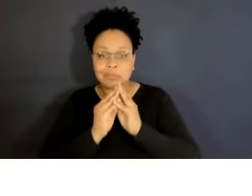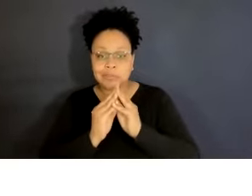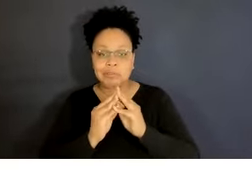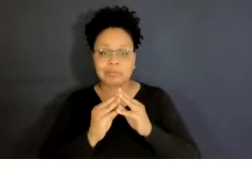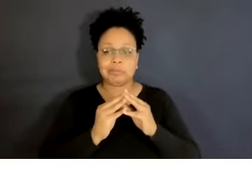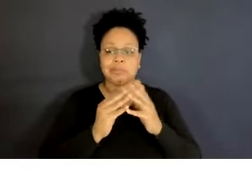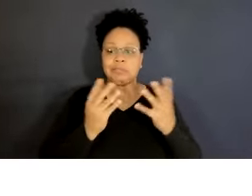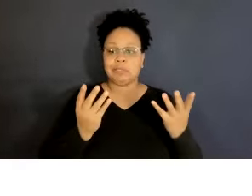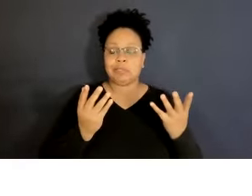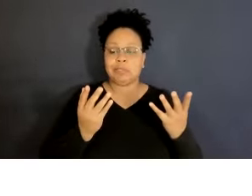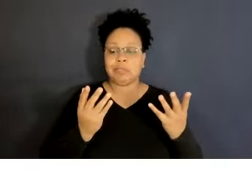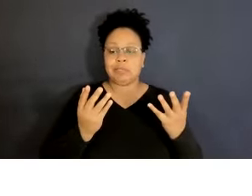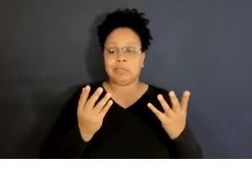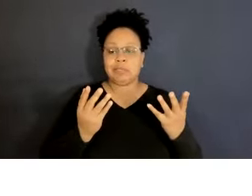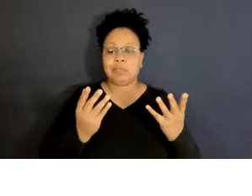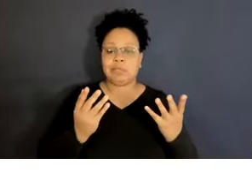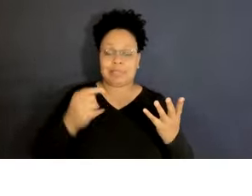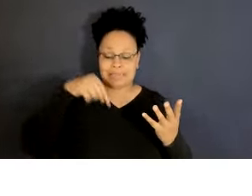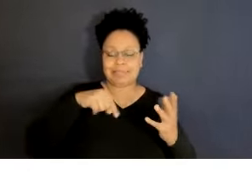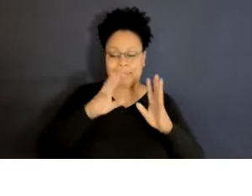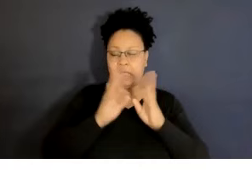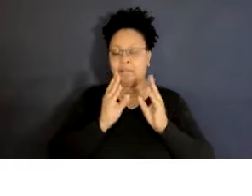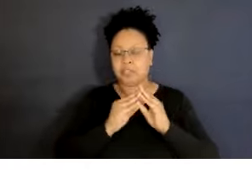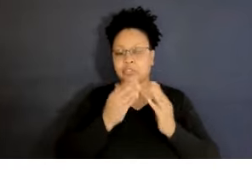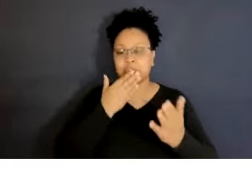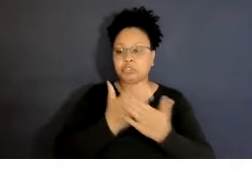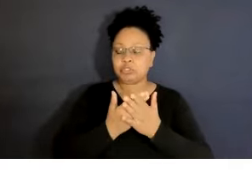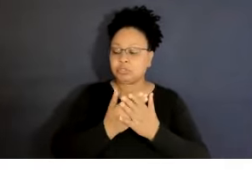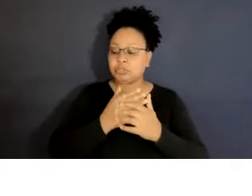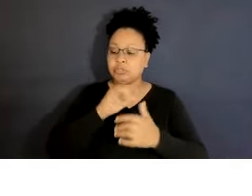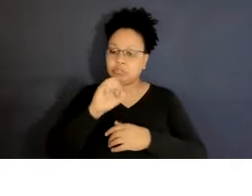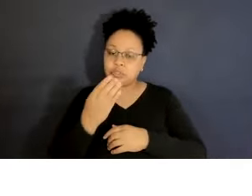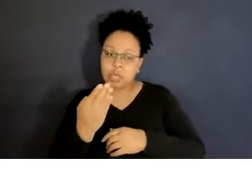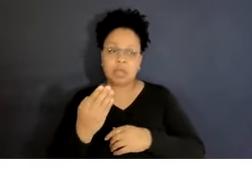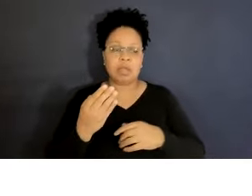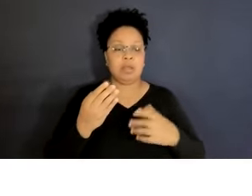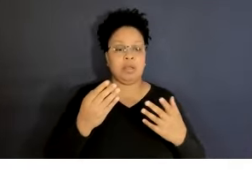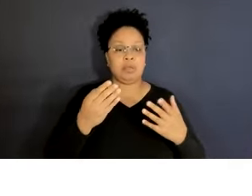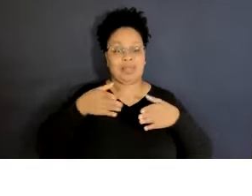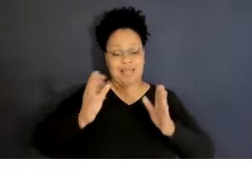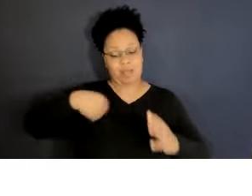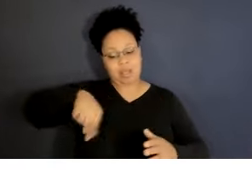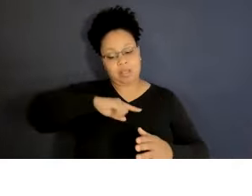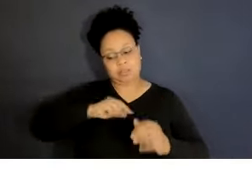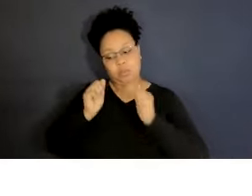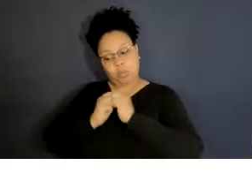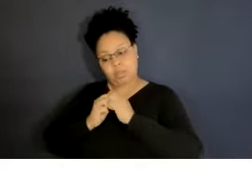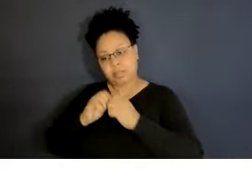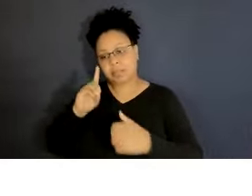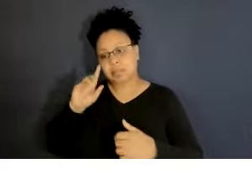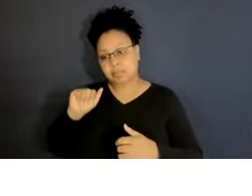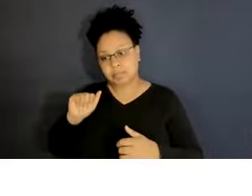I feel like this conference does a great job at allowing us individuals with